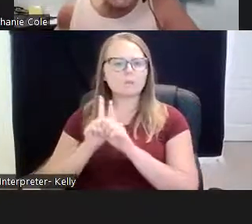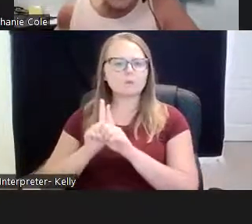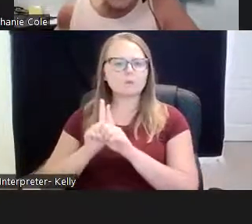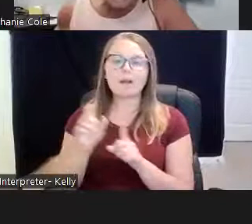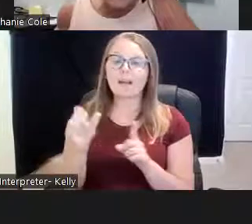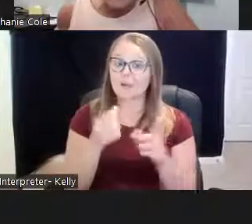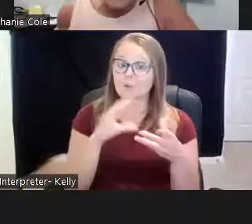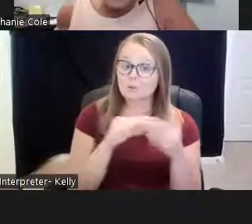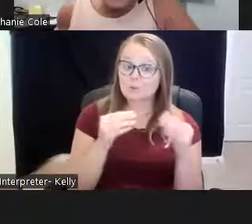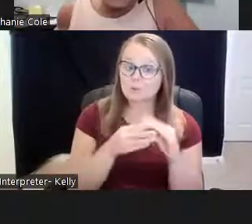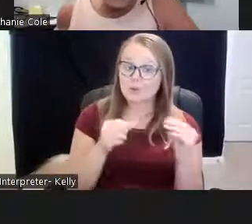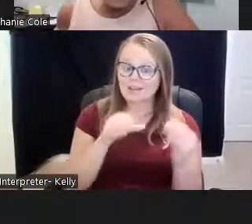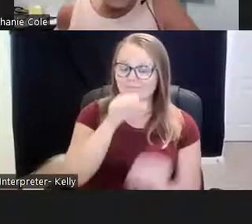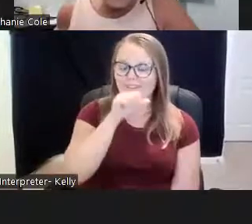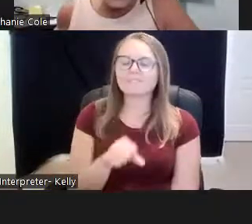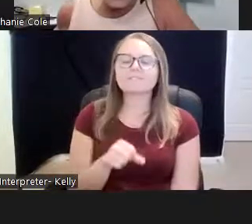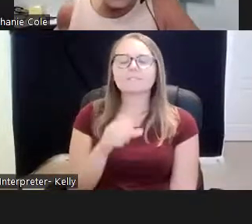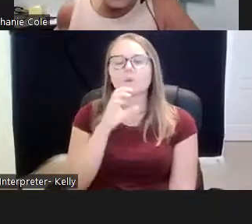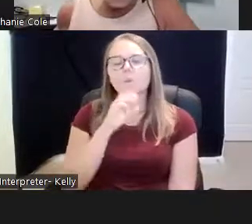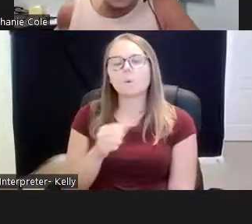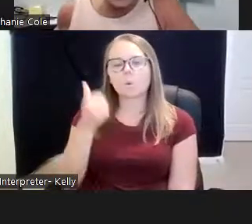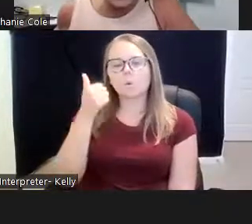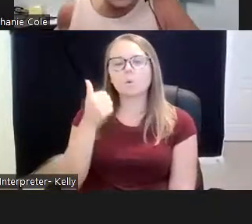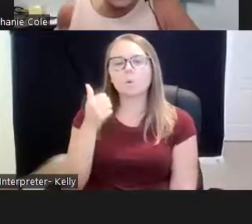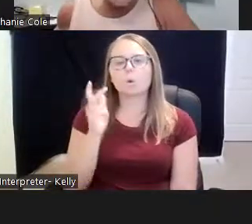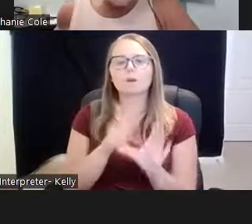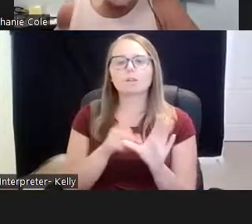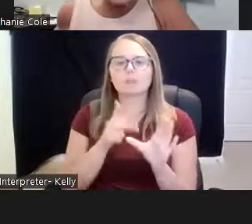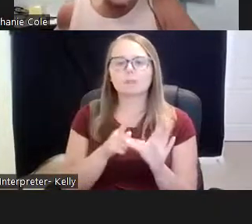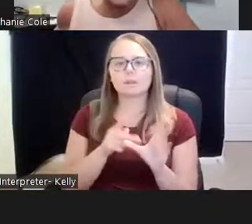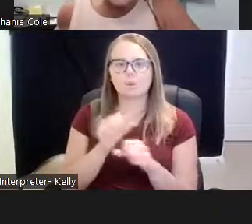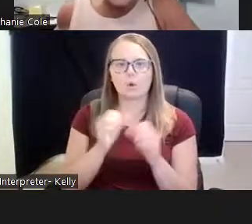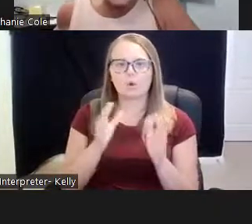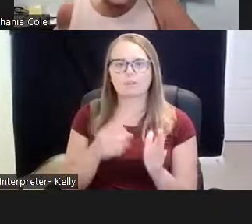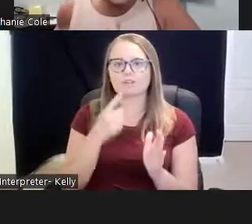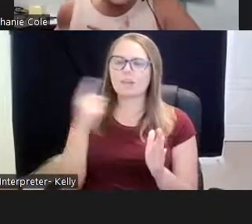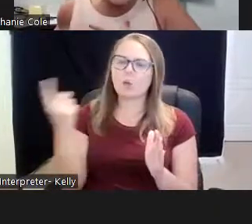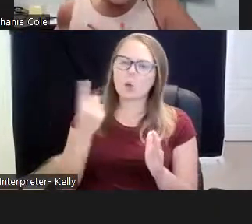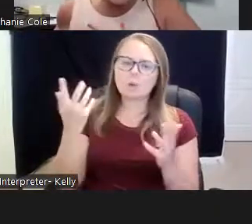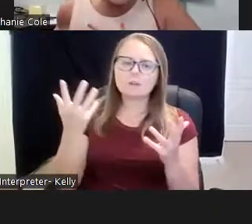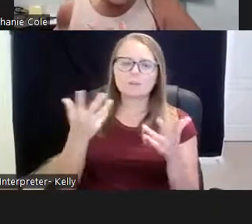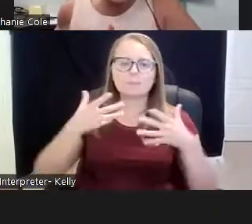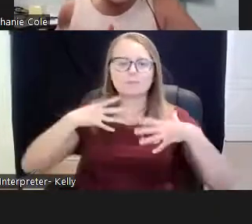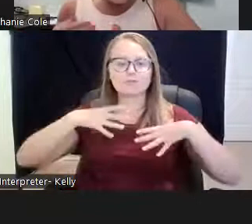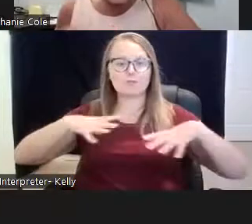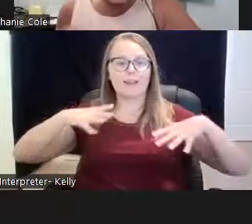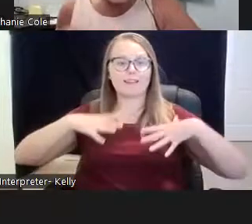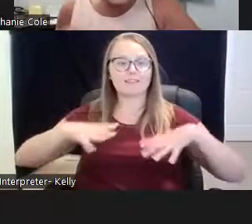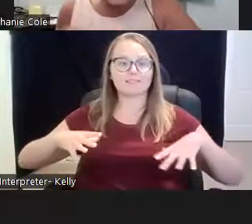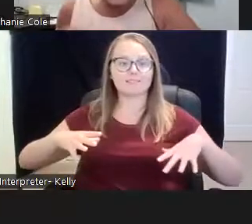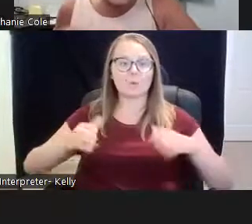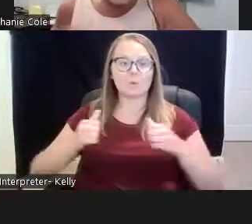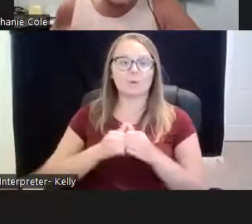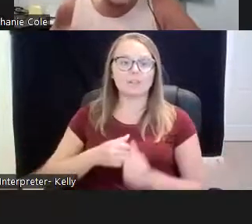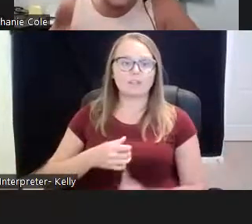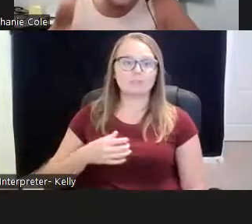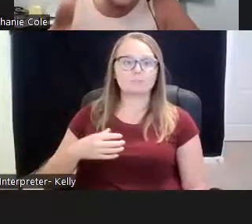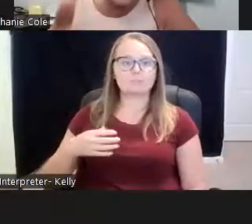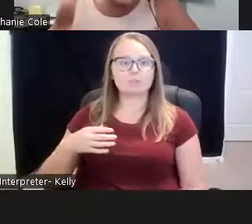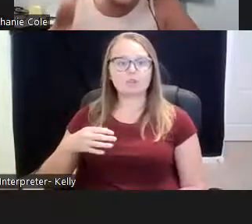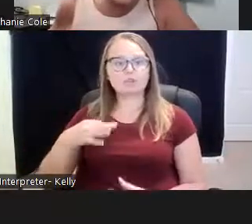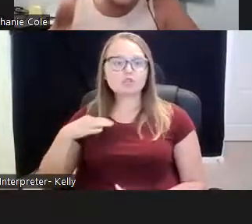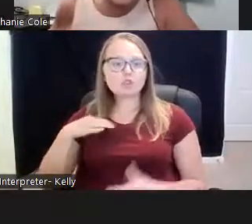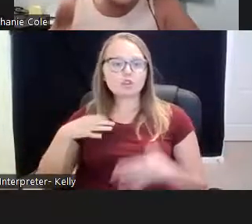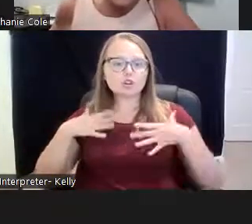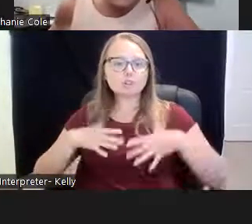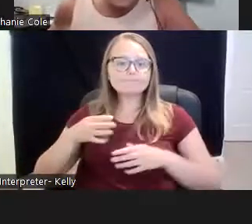which I love, the older participants' worker said that they always wanted to be dressed up with a shirt and tie for their meeting with